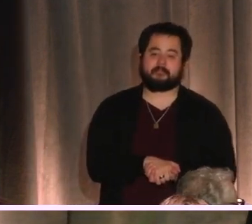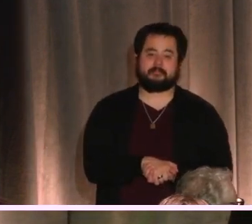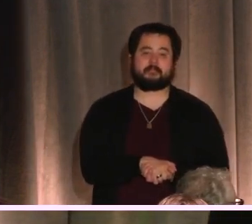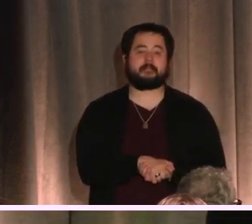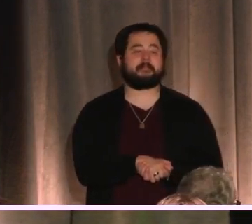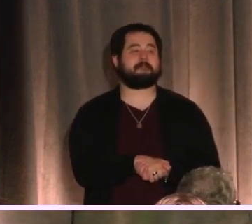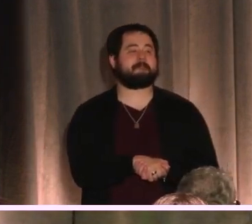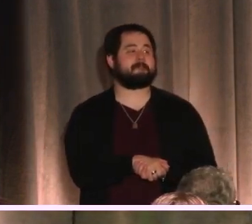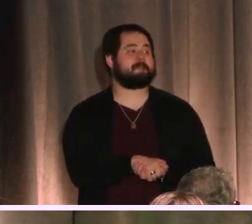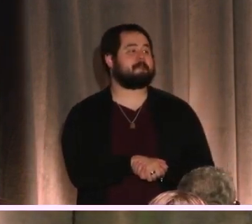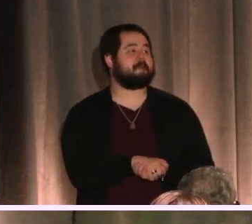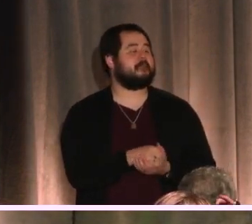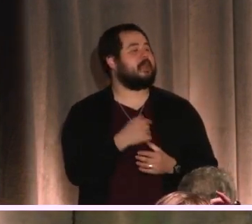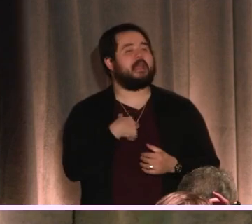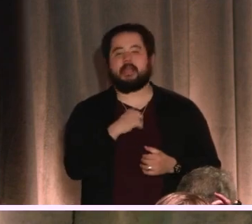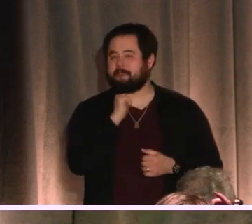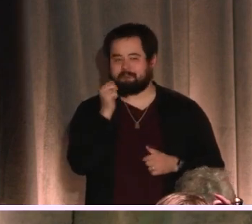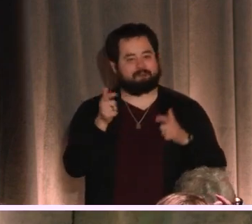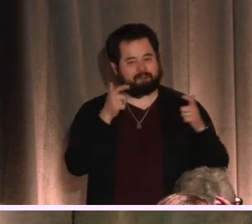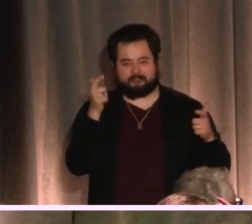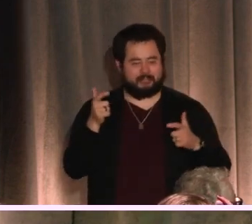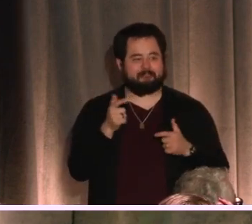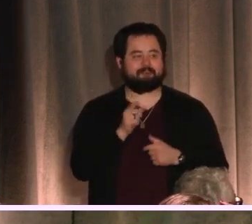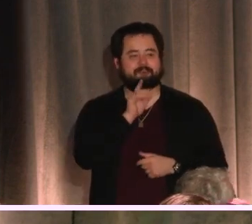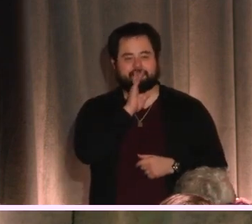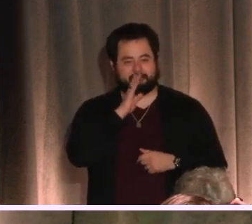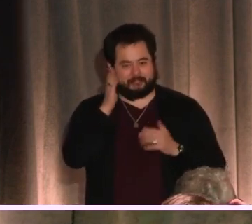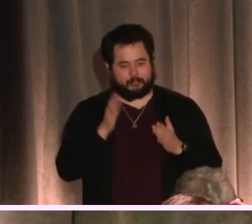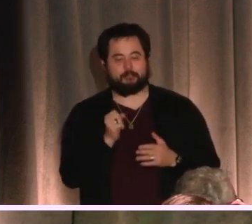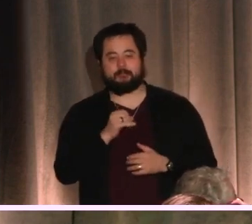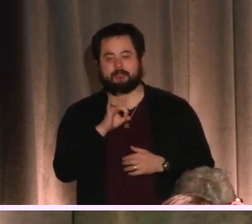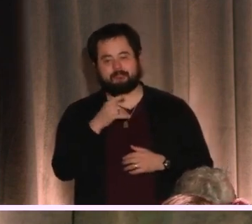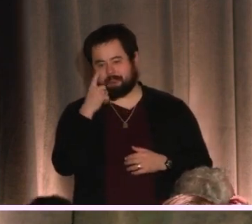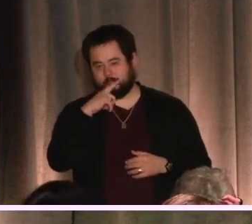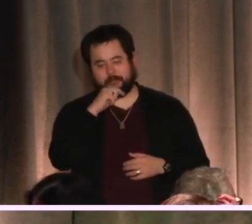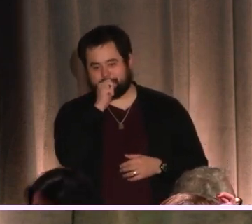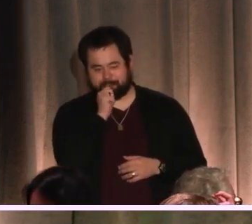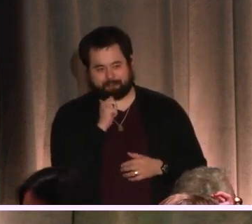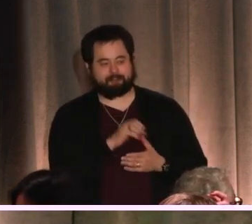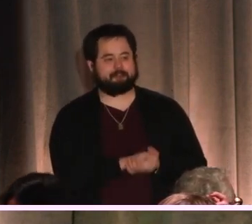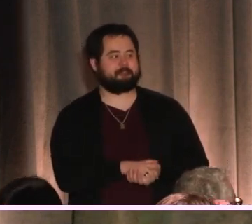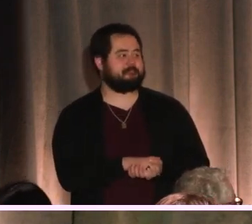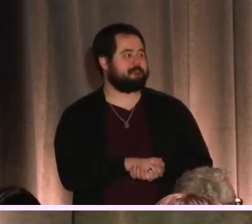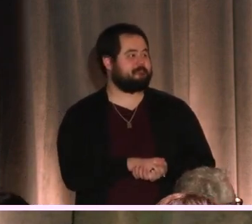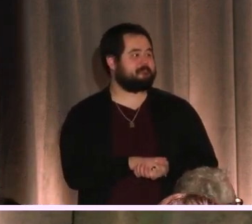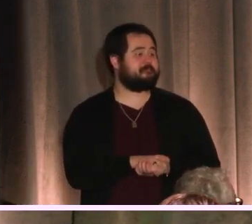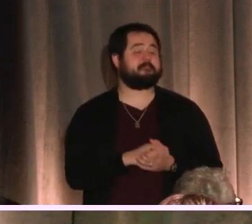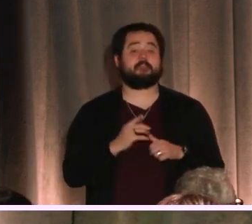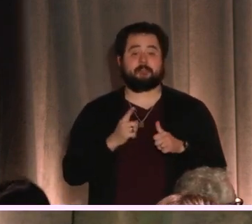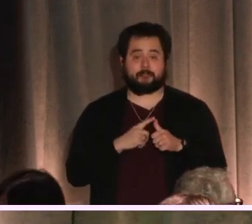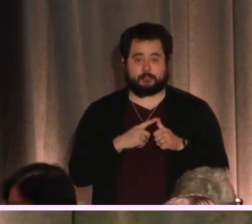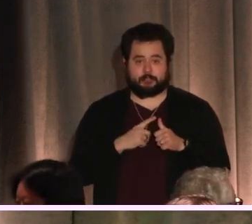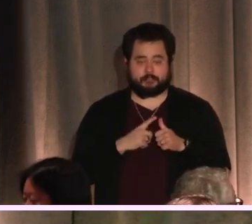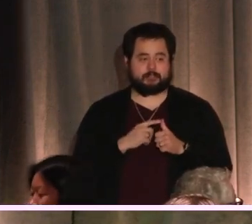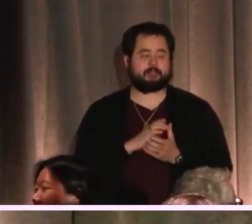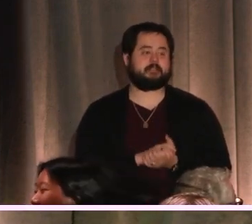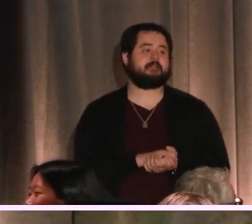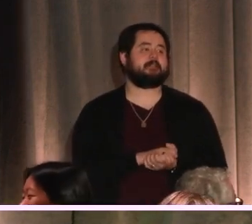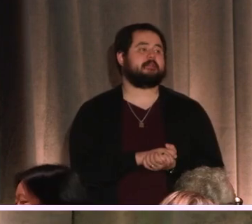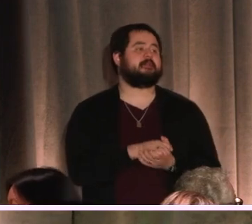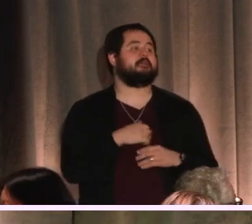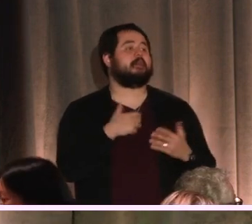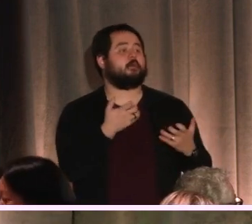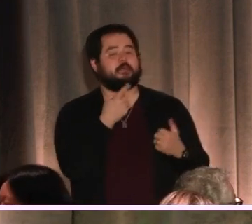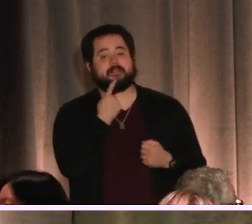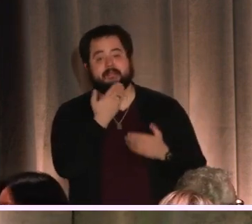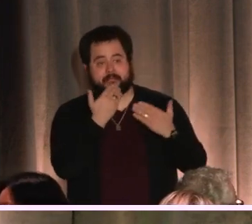So I'm not really big on public speaking, so if you could just bear with me for a minute. First and foremost, I want to say thank